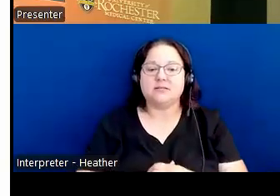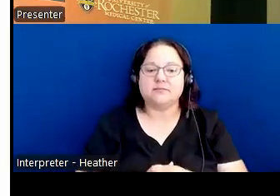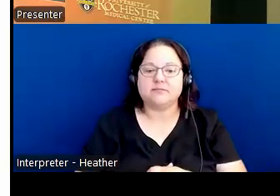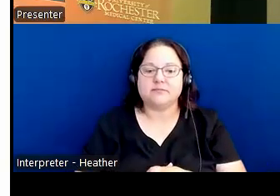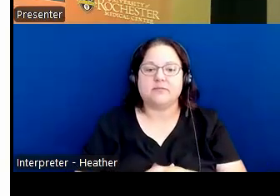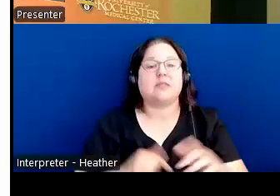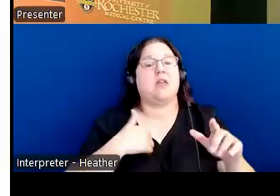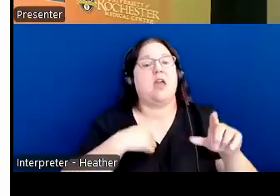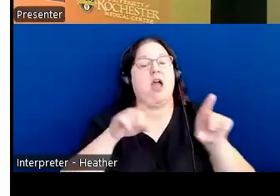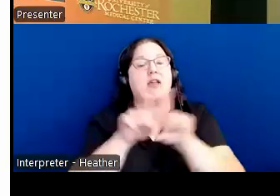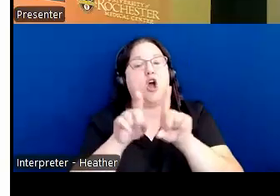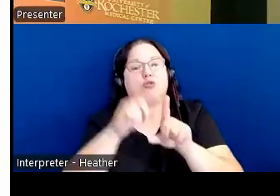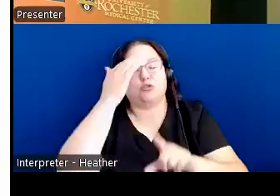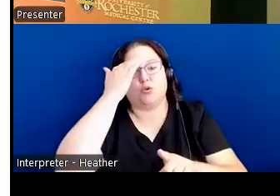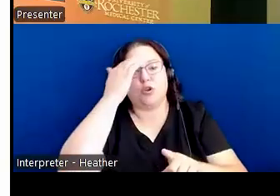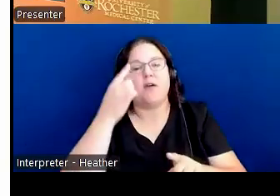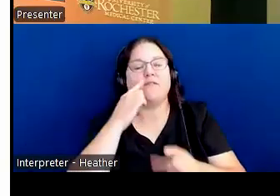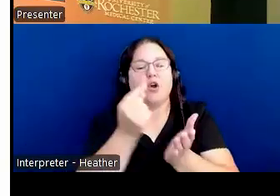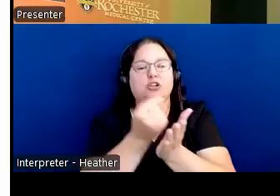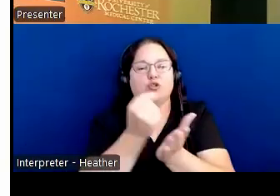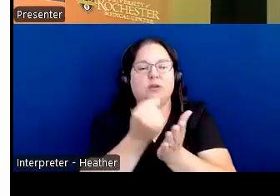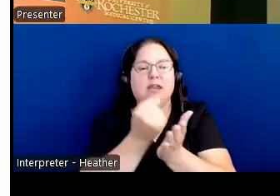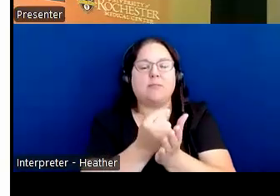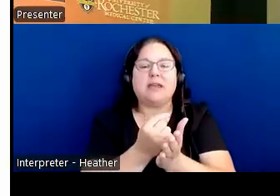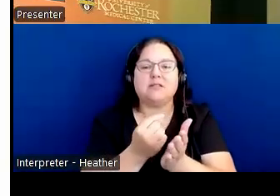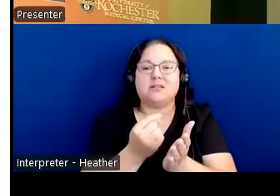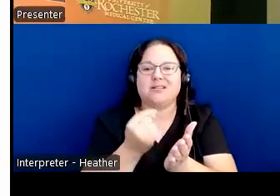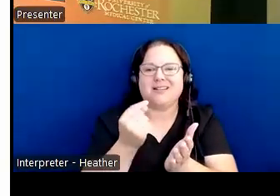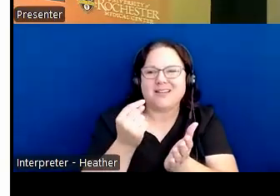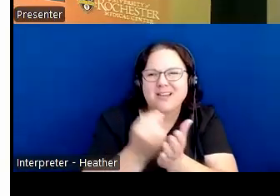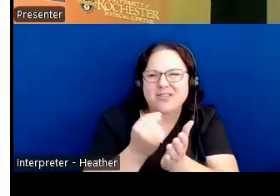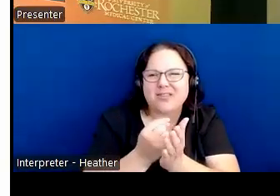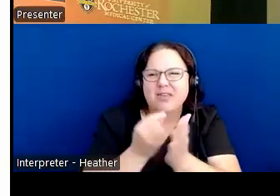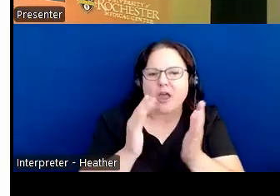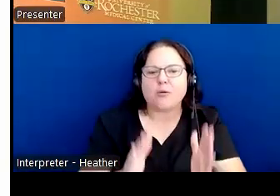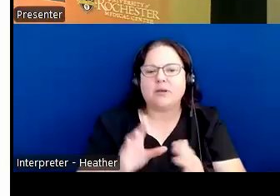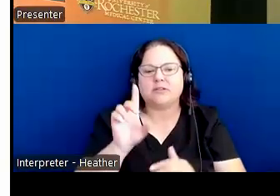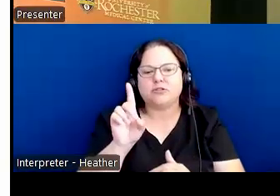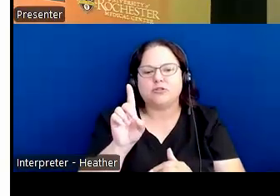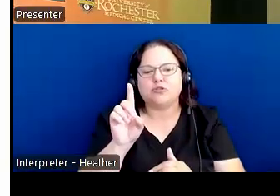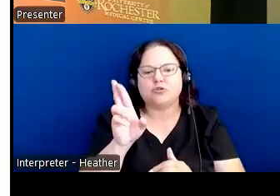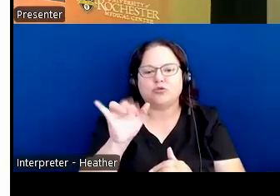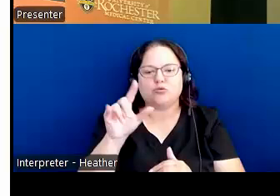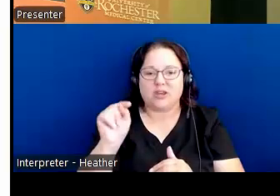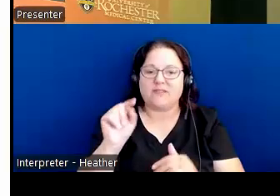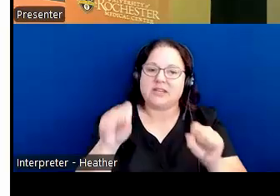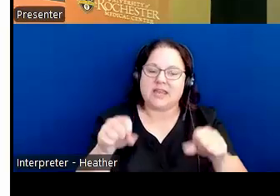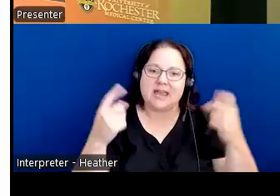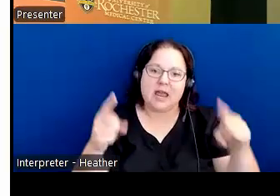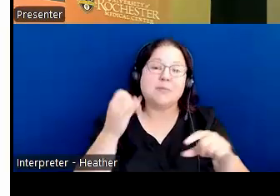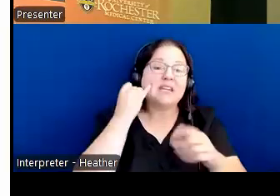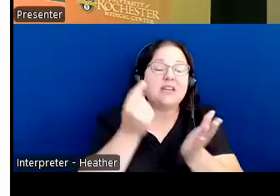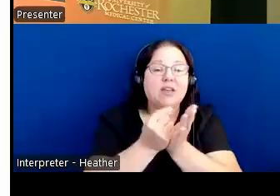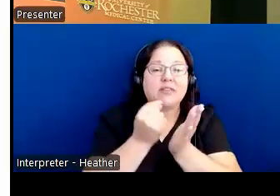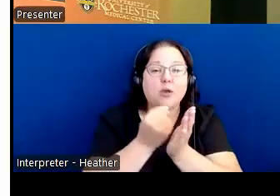We also know that within treatment, therapists' drift may be present, even when a therapist is